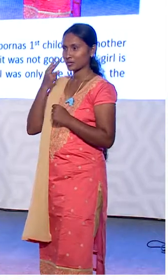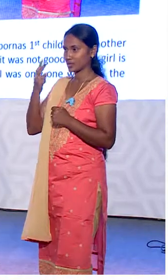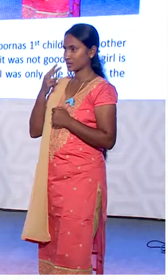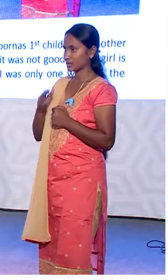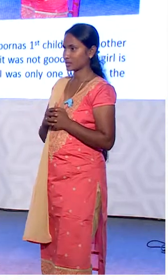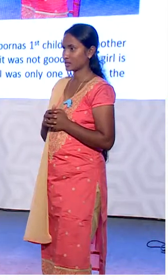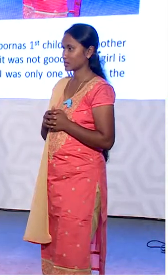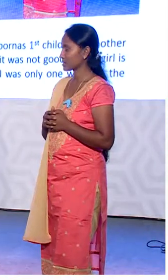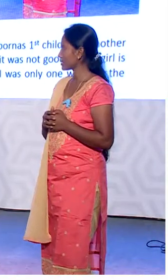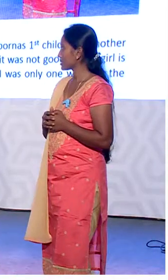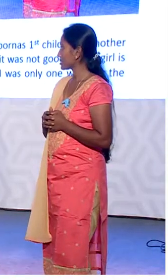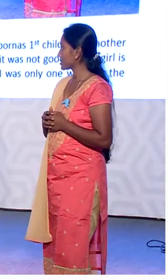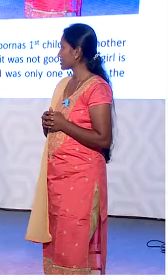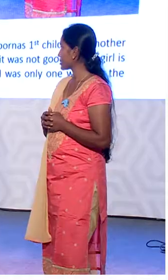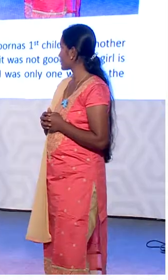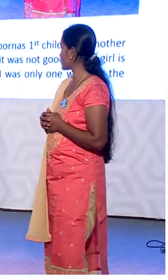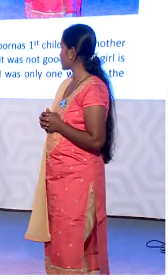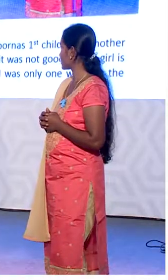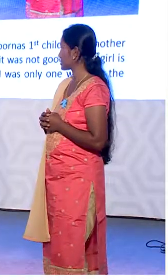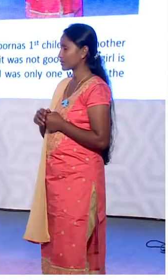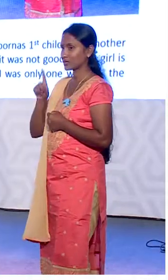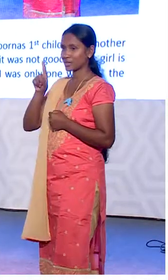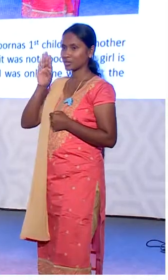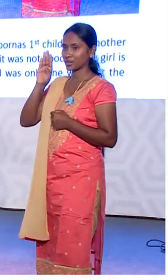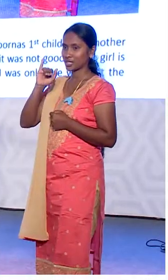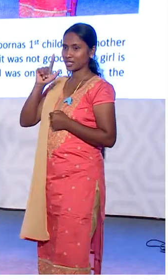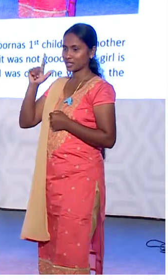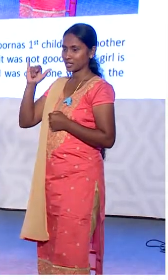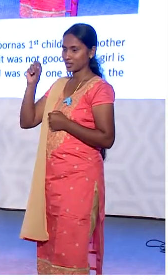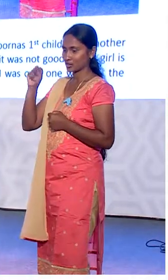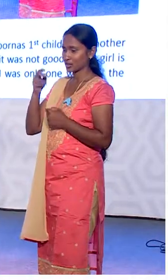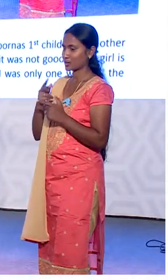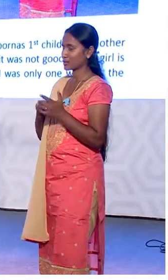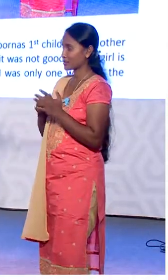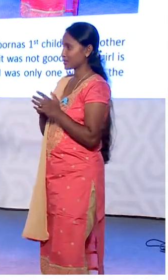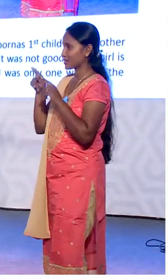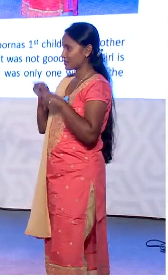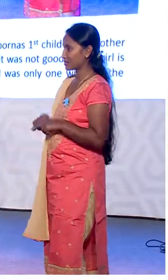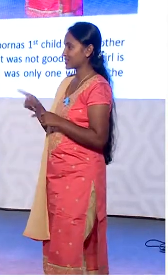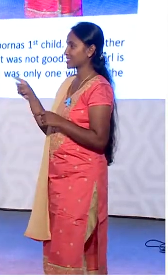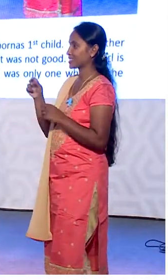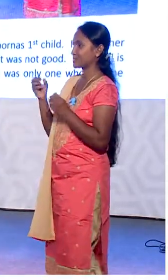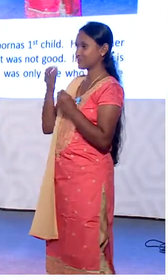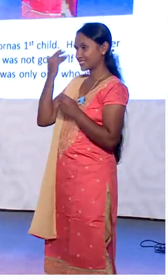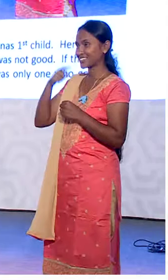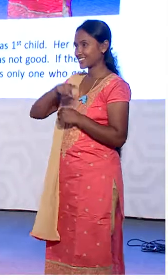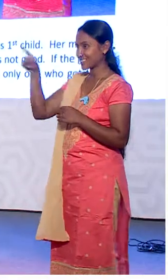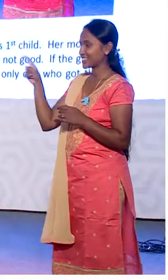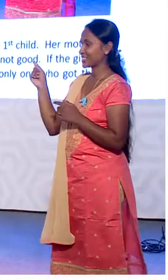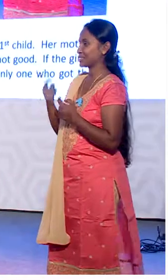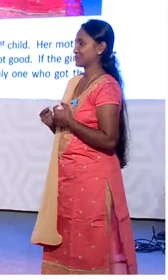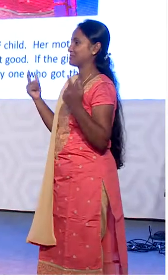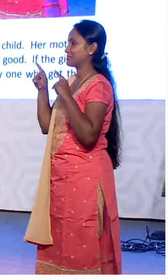a definition of a billionaire is somebody who has a billion, yeah? So I have a billion of you, and it's because of you that I'm a billionaire.